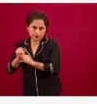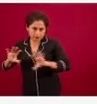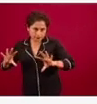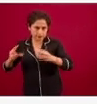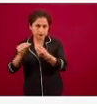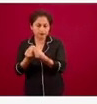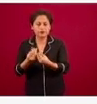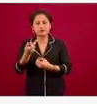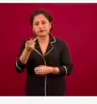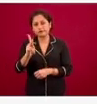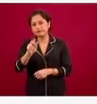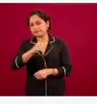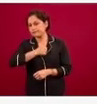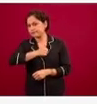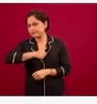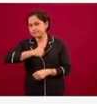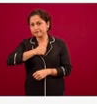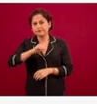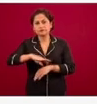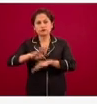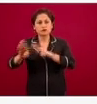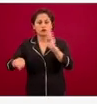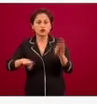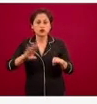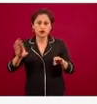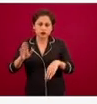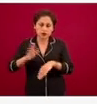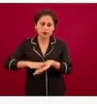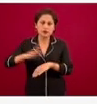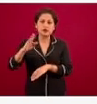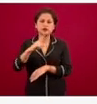17,000 suspect cases, and unfortunately